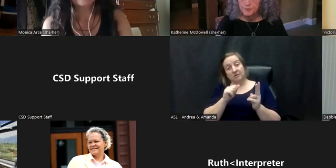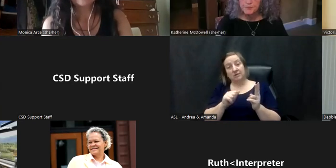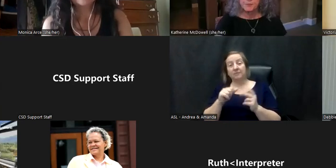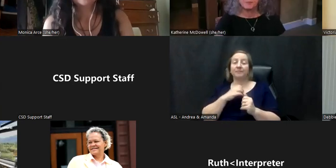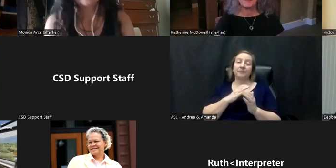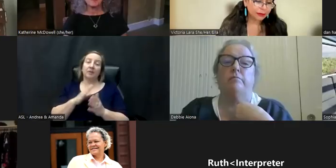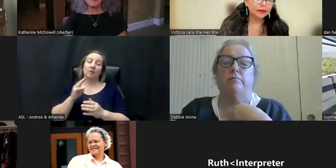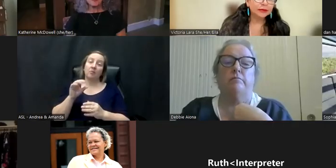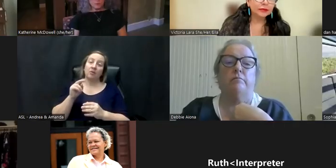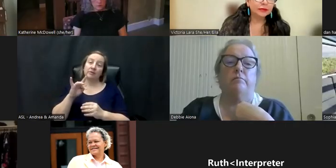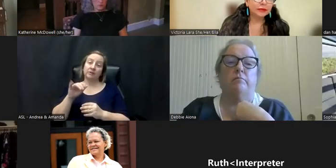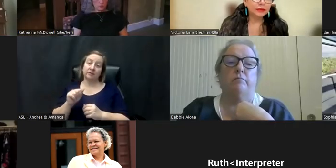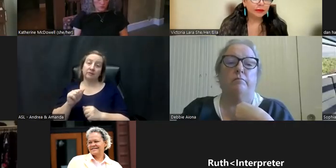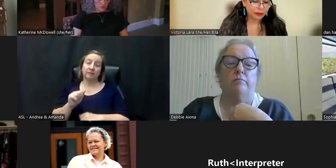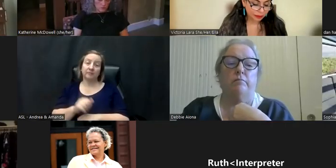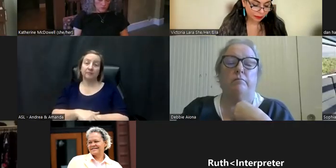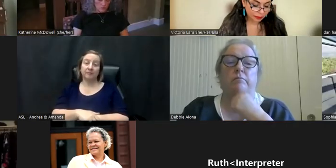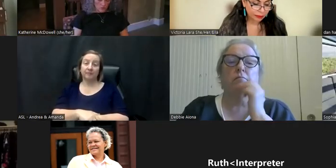Commissioner Monica?